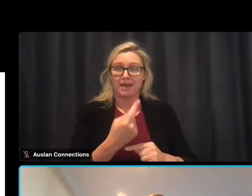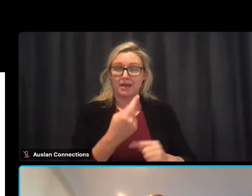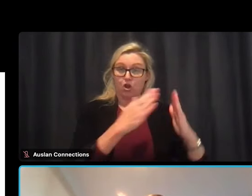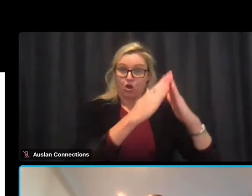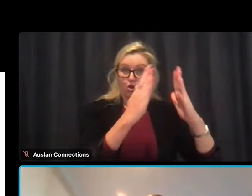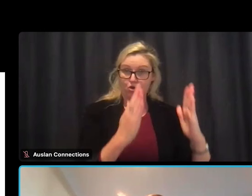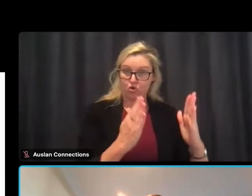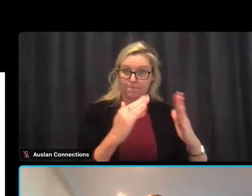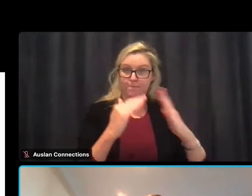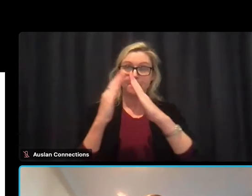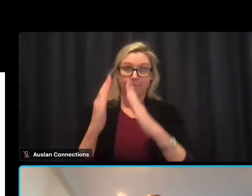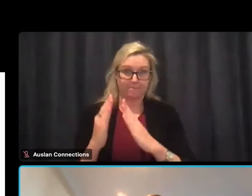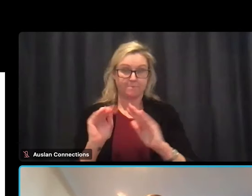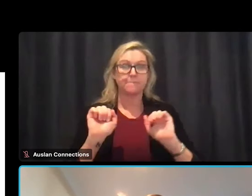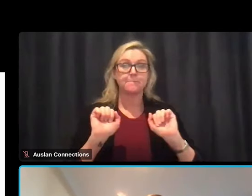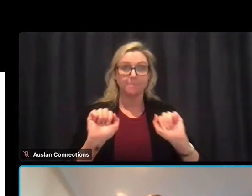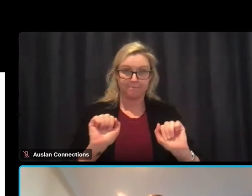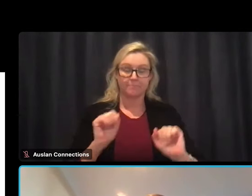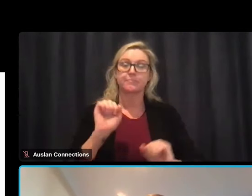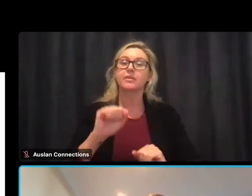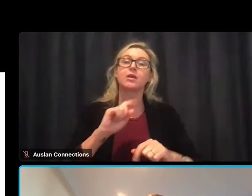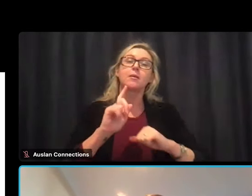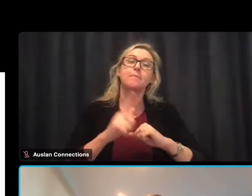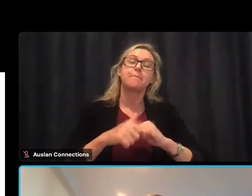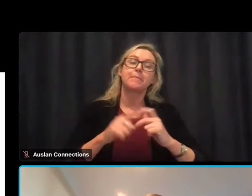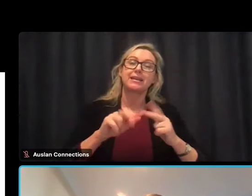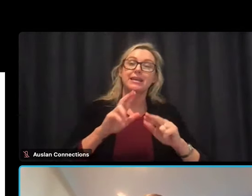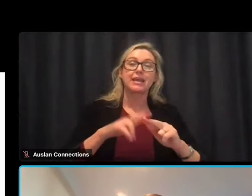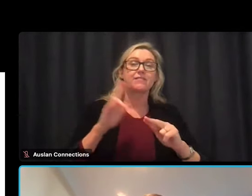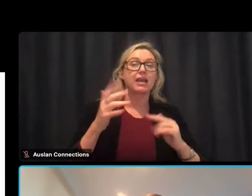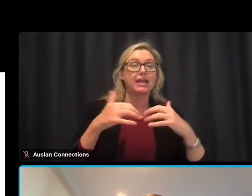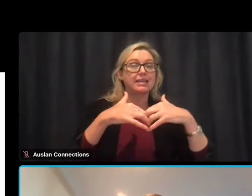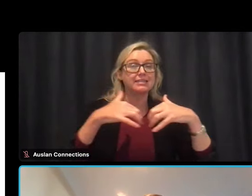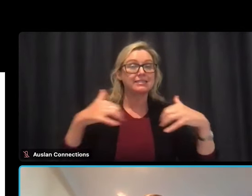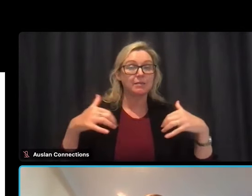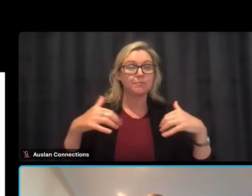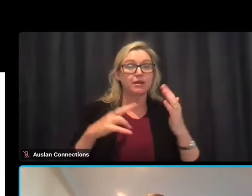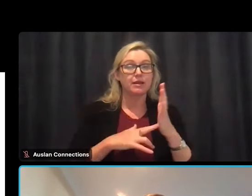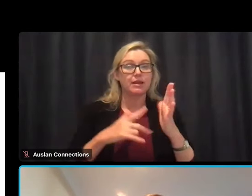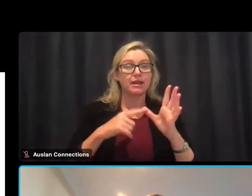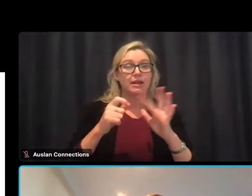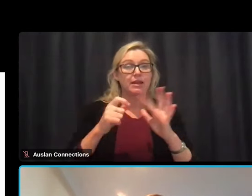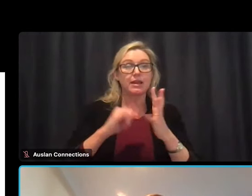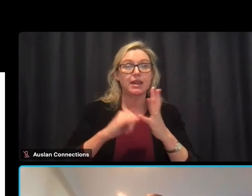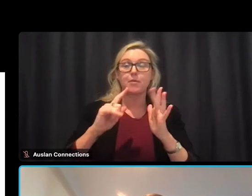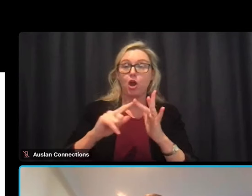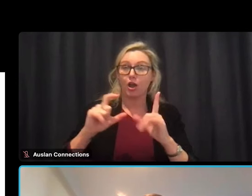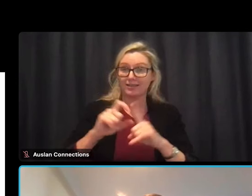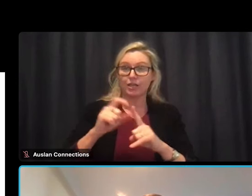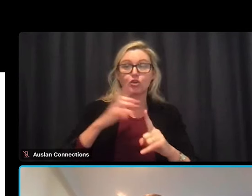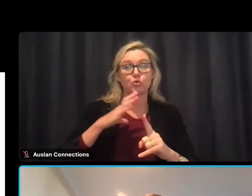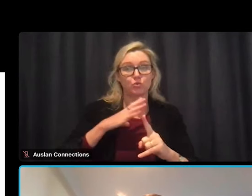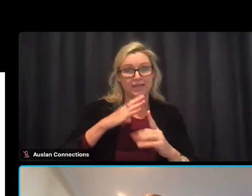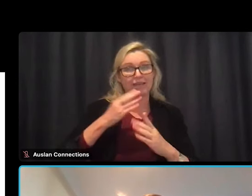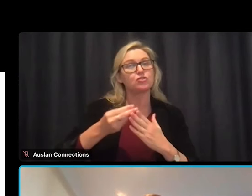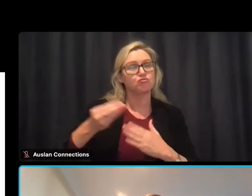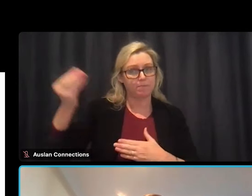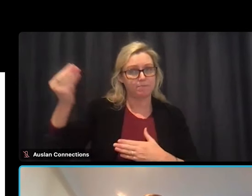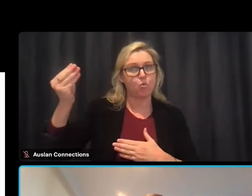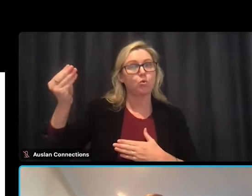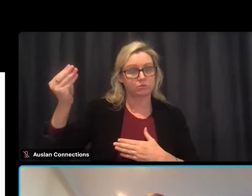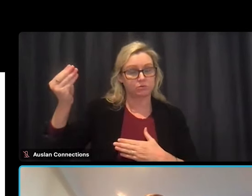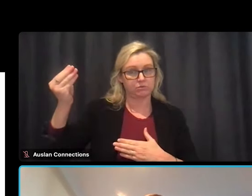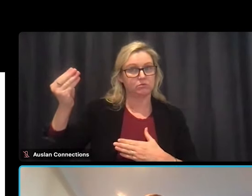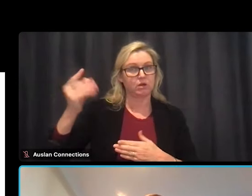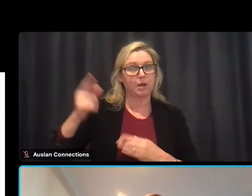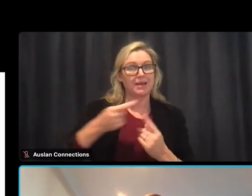but the department, when you have a separate NAPS ID, you have to report on that NAPS ID. So in other words,